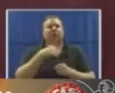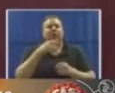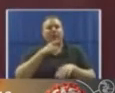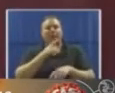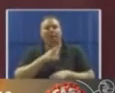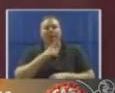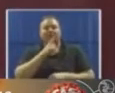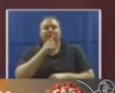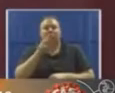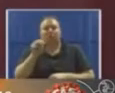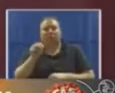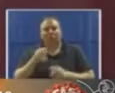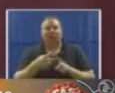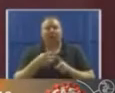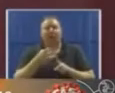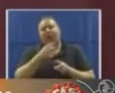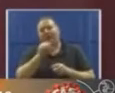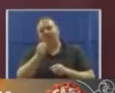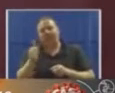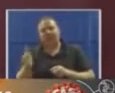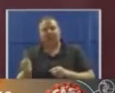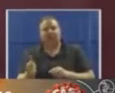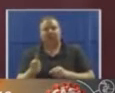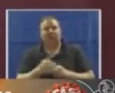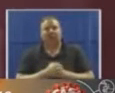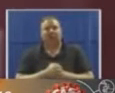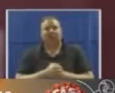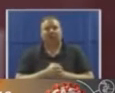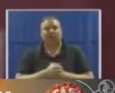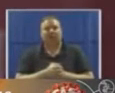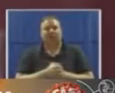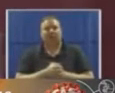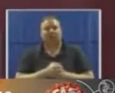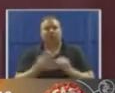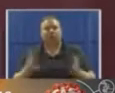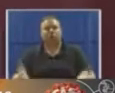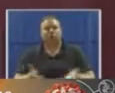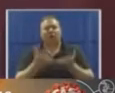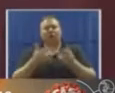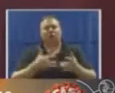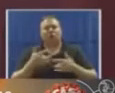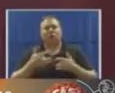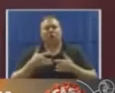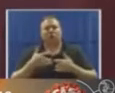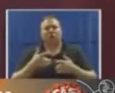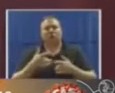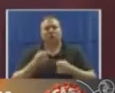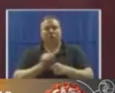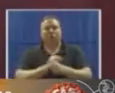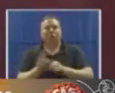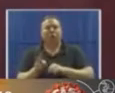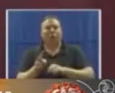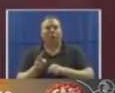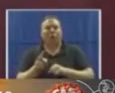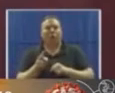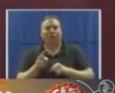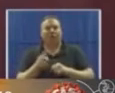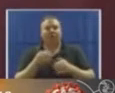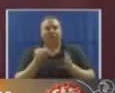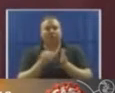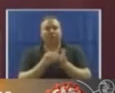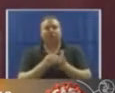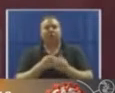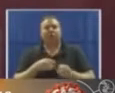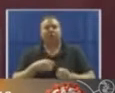Dr. Vladimir Zelensko, a doctor to presidents, raise their concerns about the COVID narratives, these scientists are